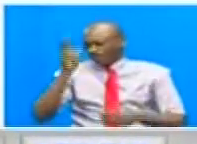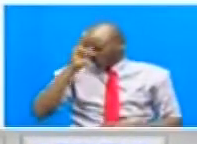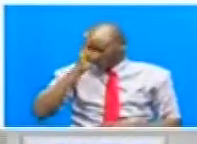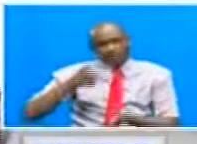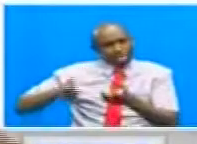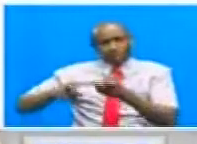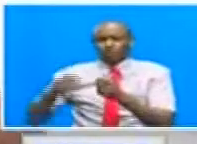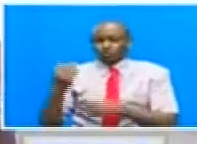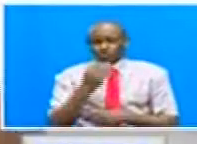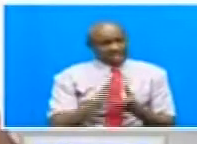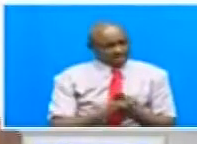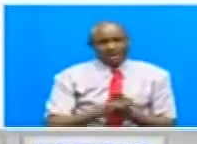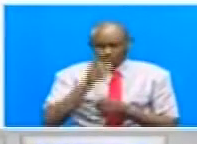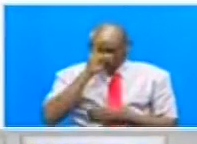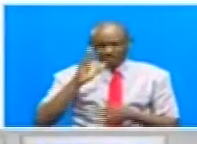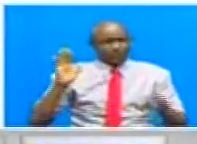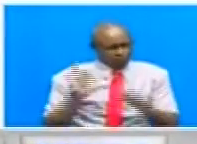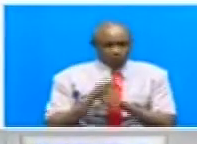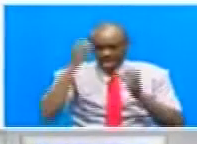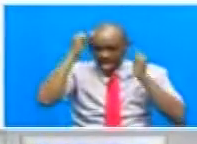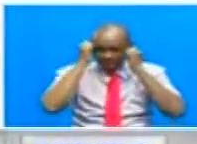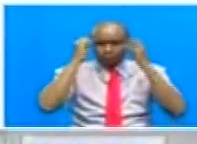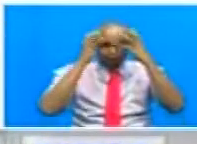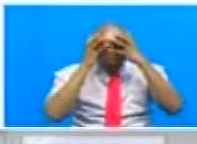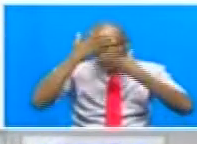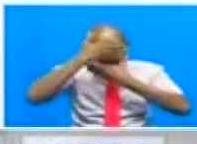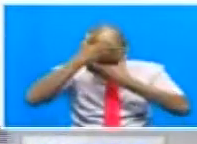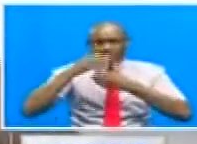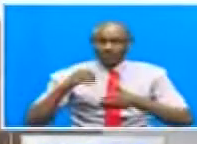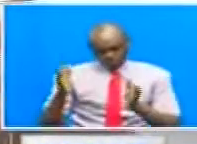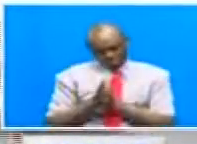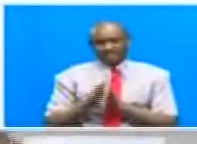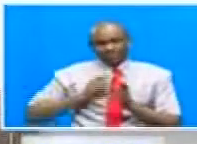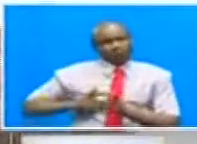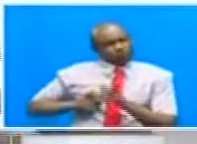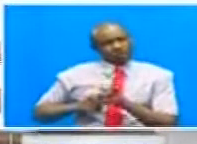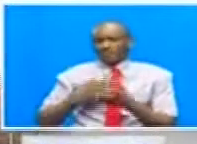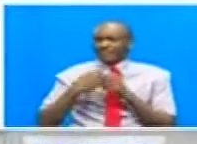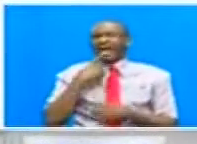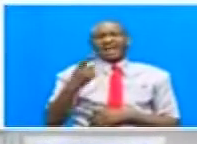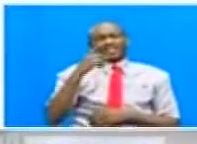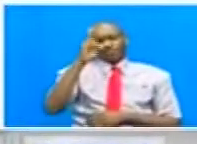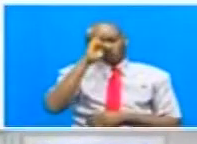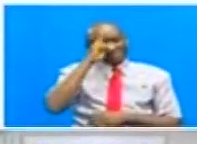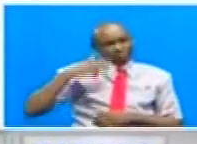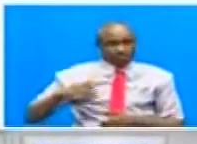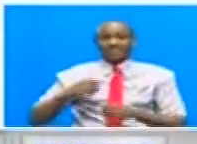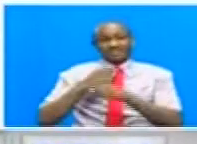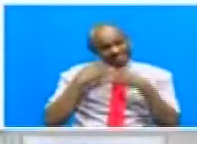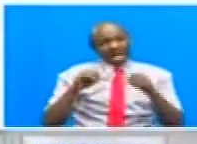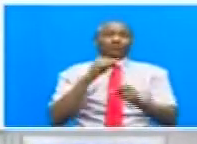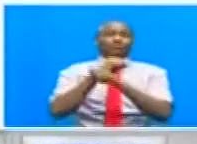dogs, police officers in full military gear weigh in, probably about 100 police officers trying to